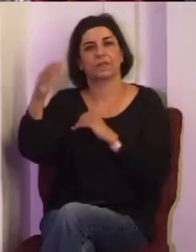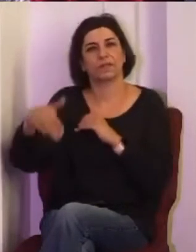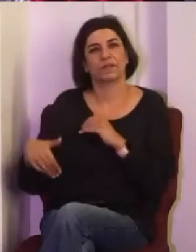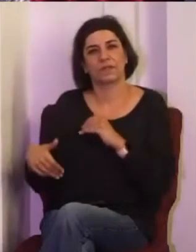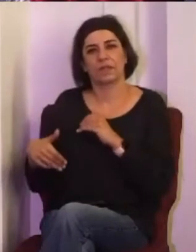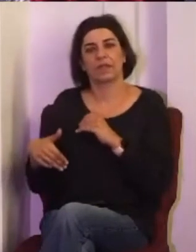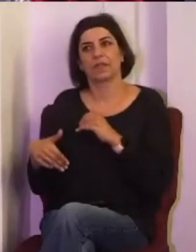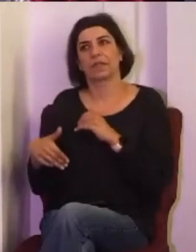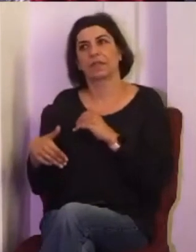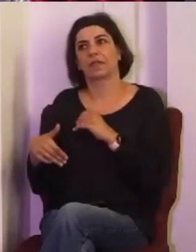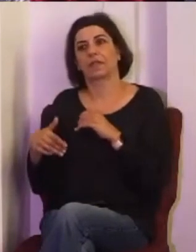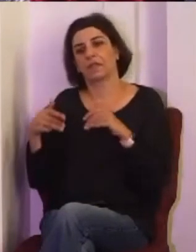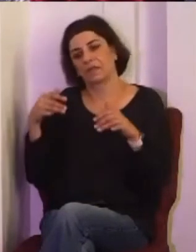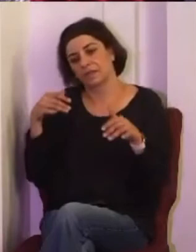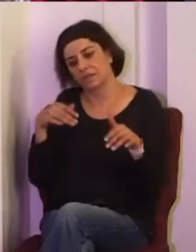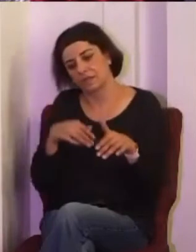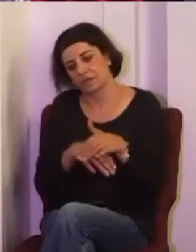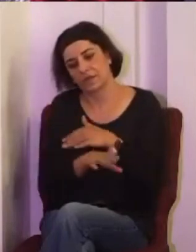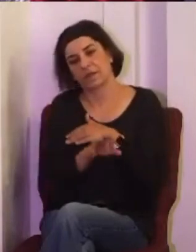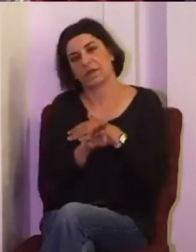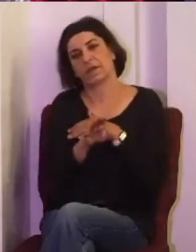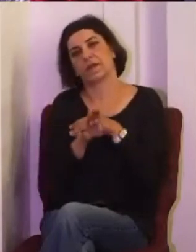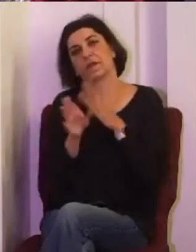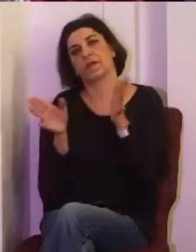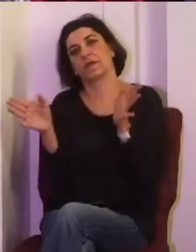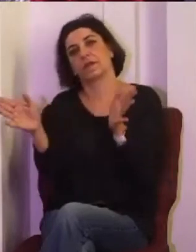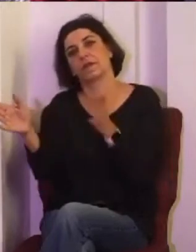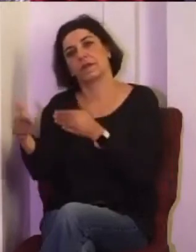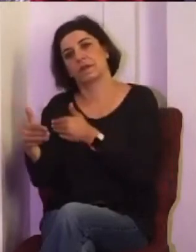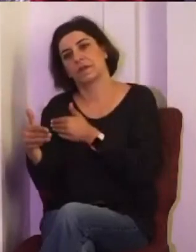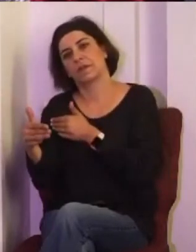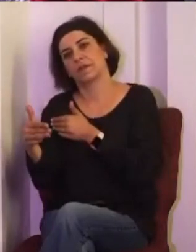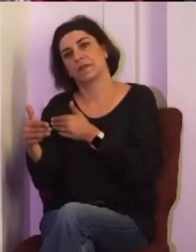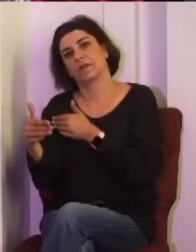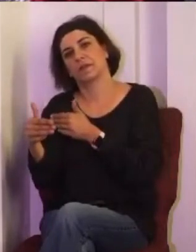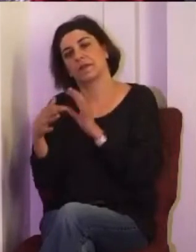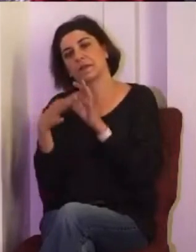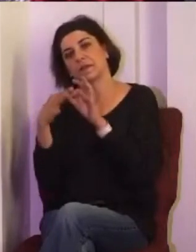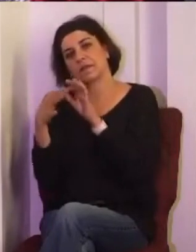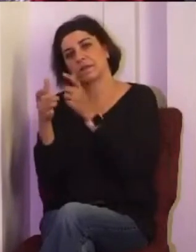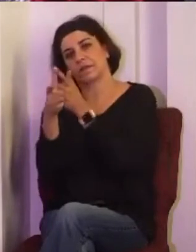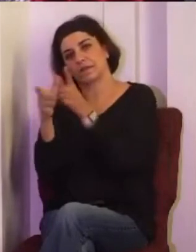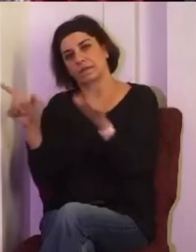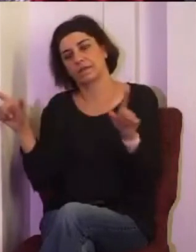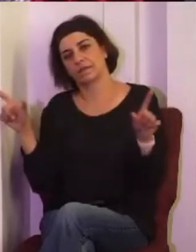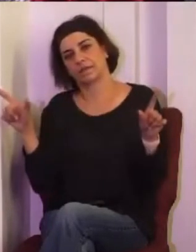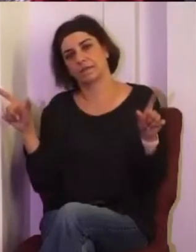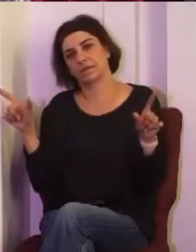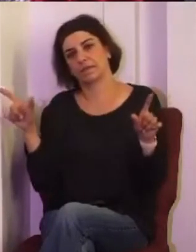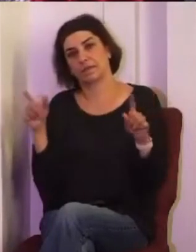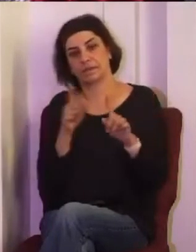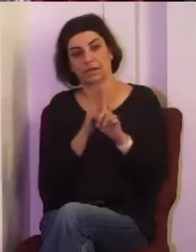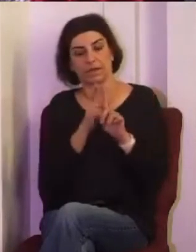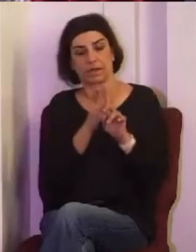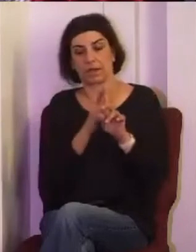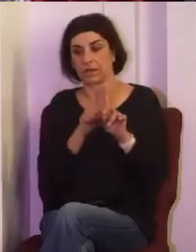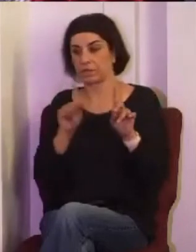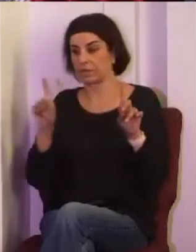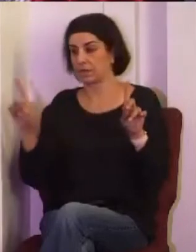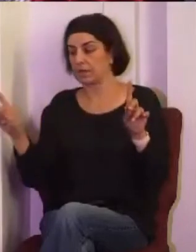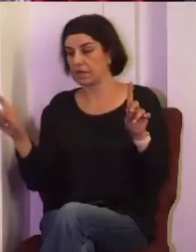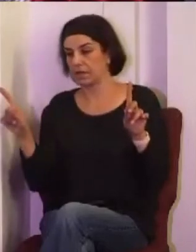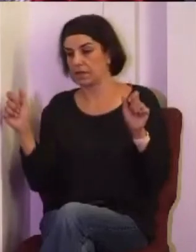to walk into the room of liberty, to walk away from all of